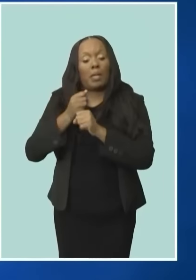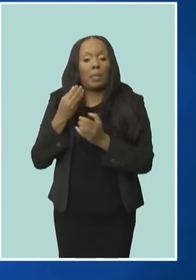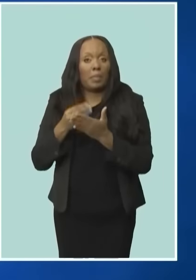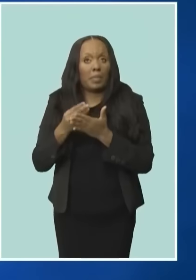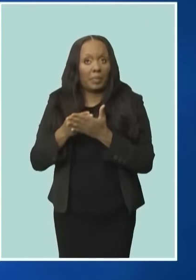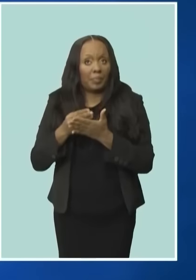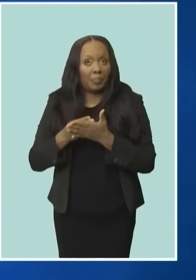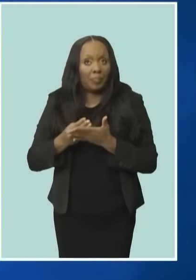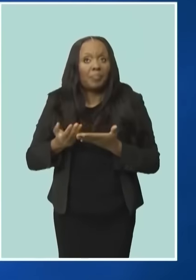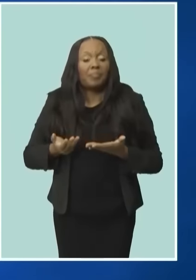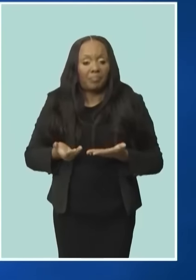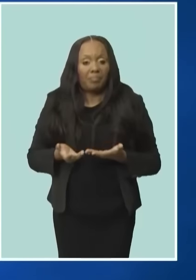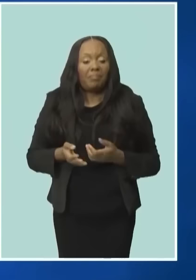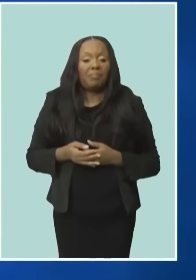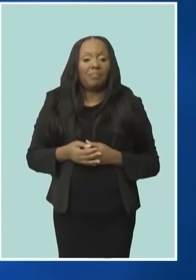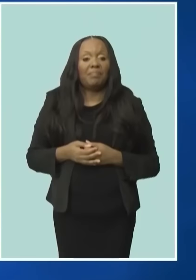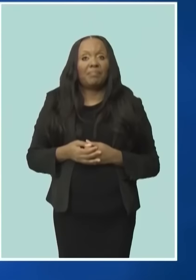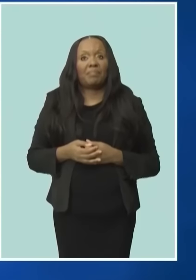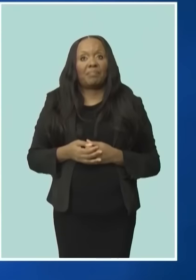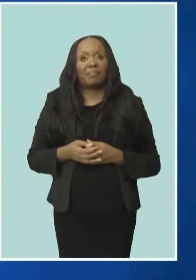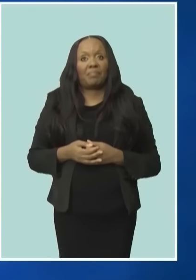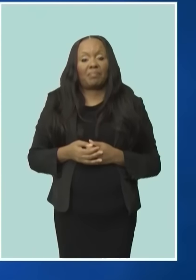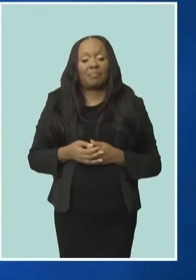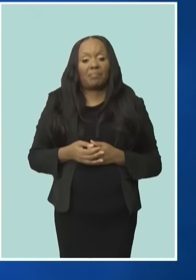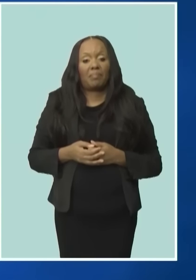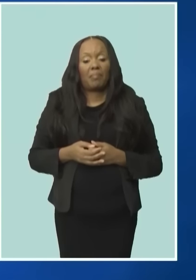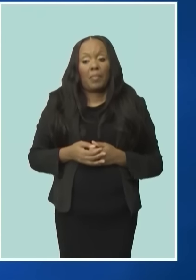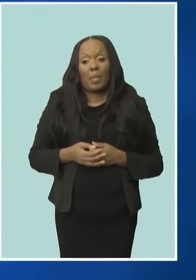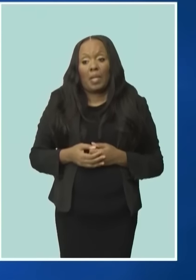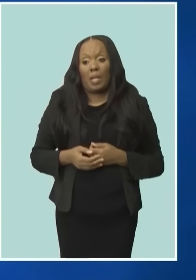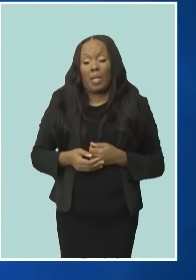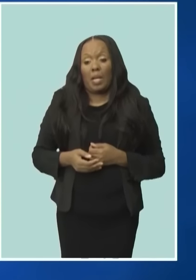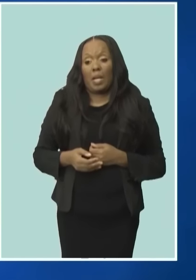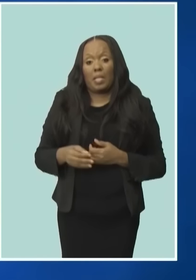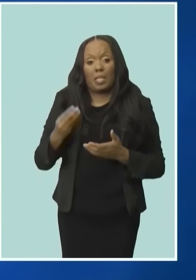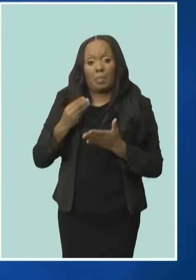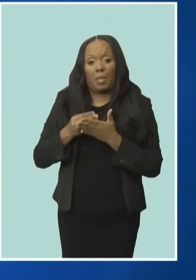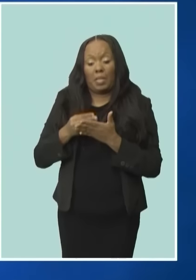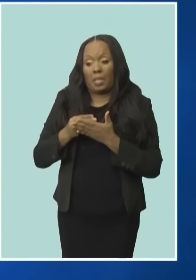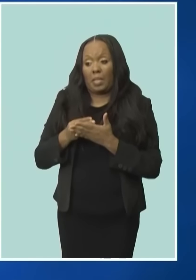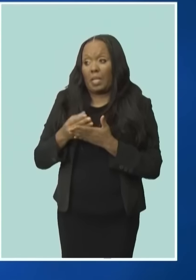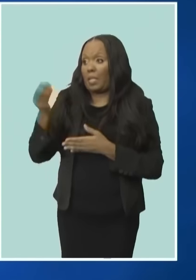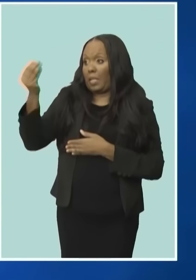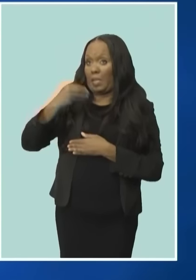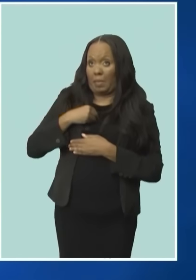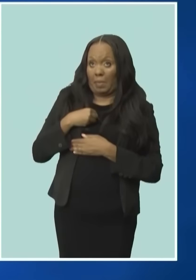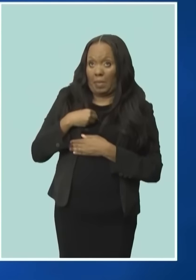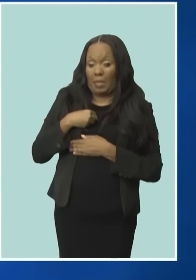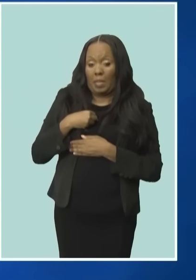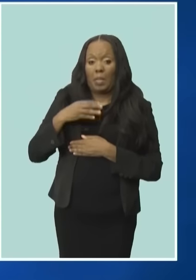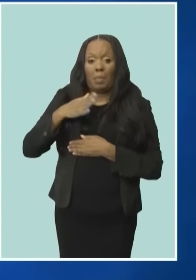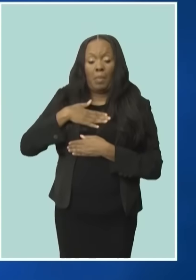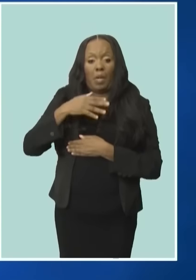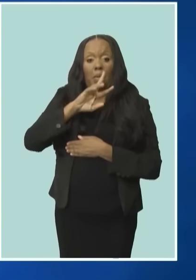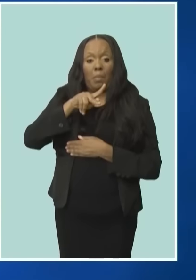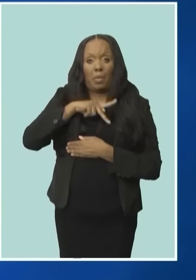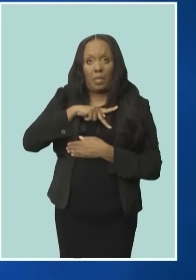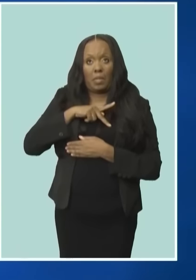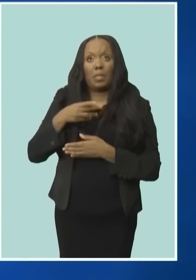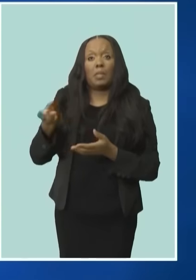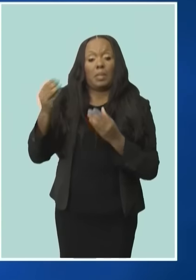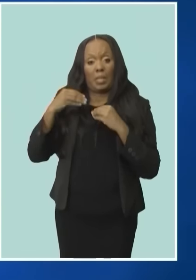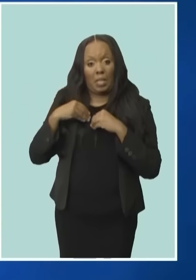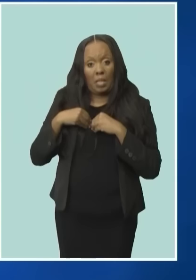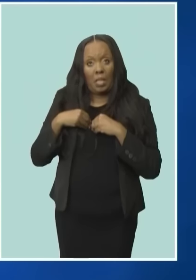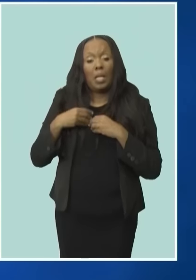can think of no better cause to give some of this funding to. And therefore, I will